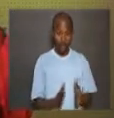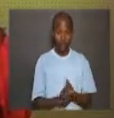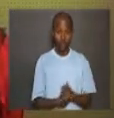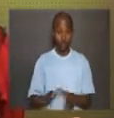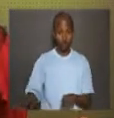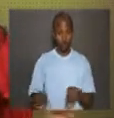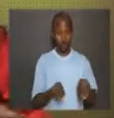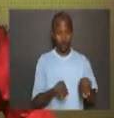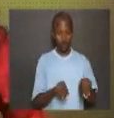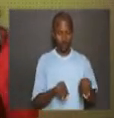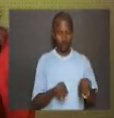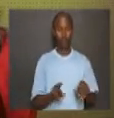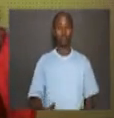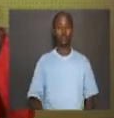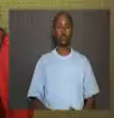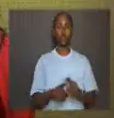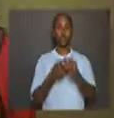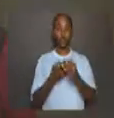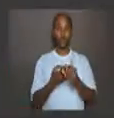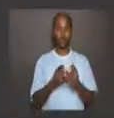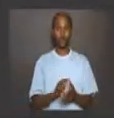students? Let us begin.